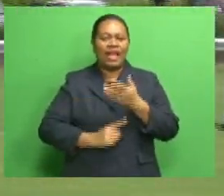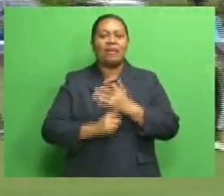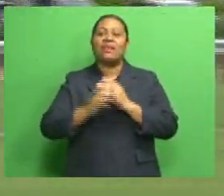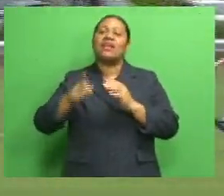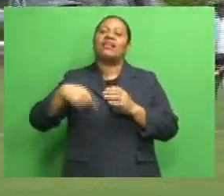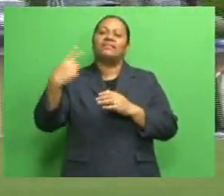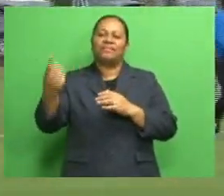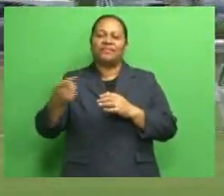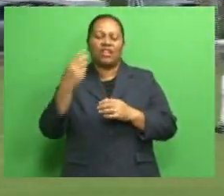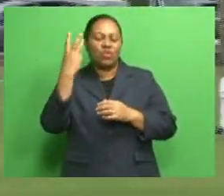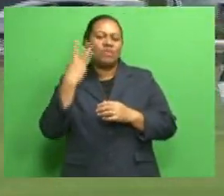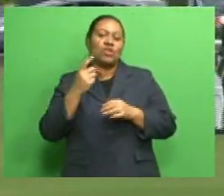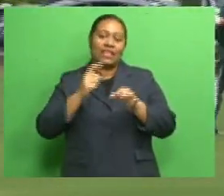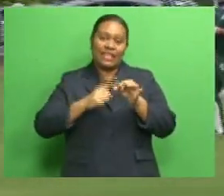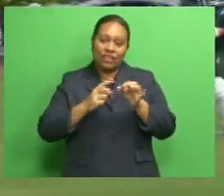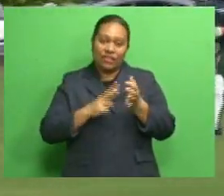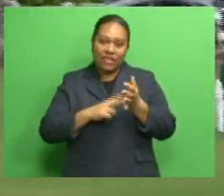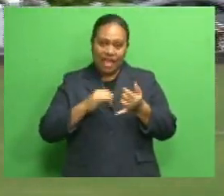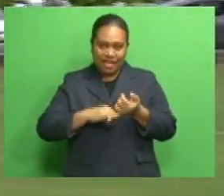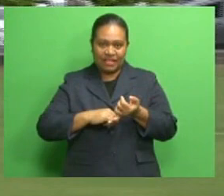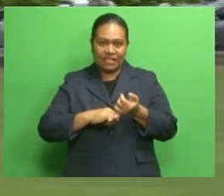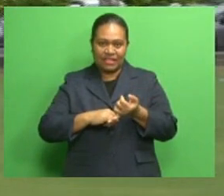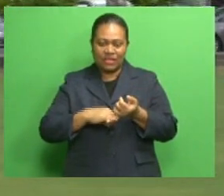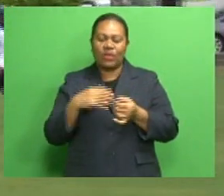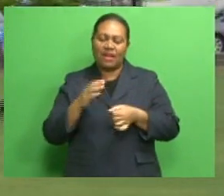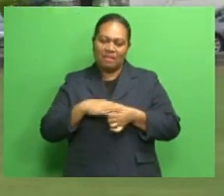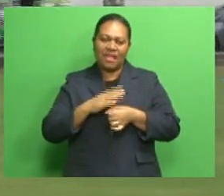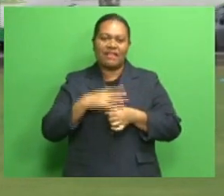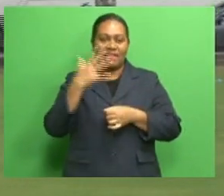week at Queen Victoria School in Tailevu, where